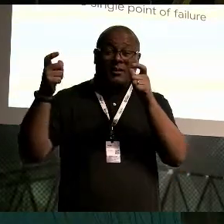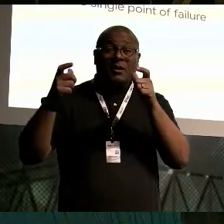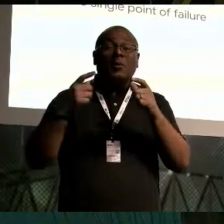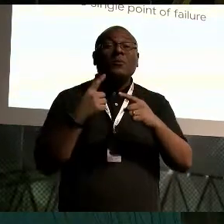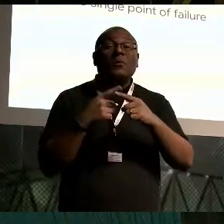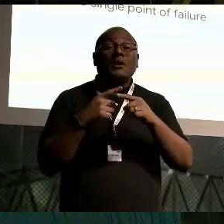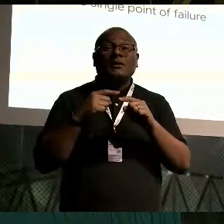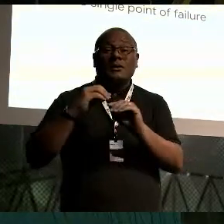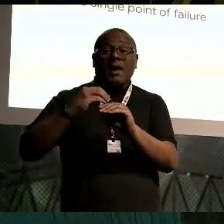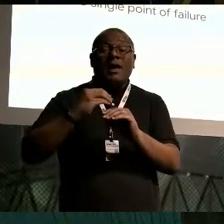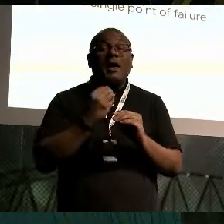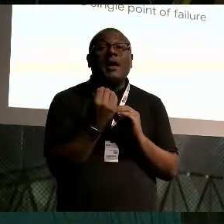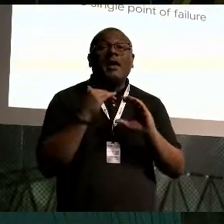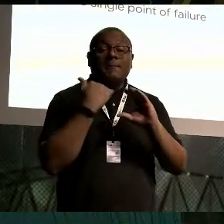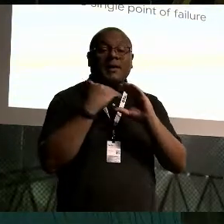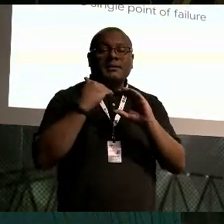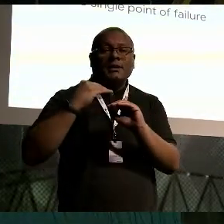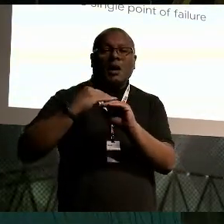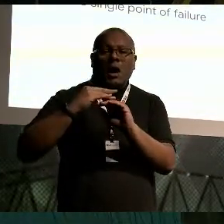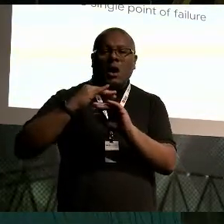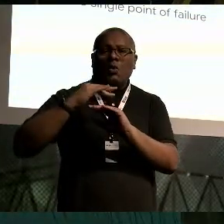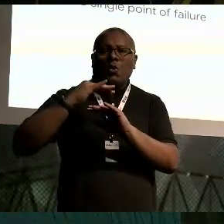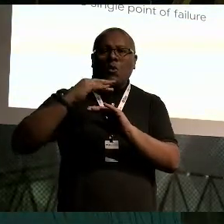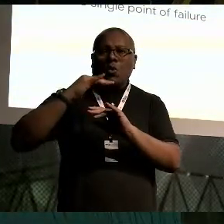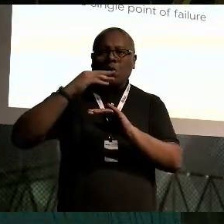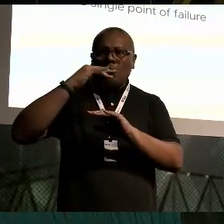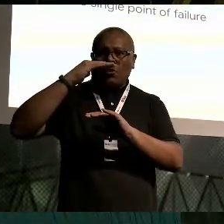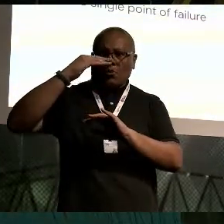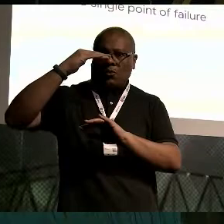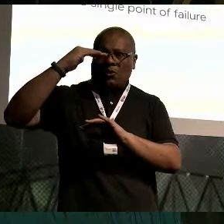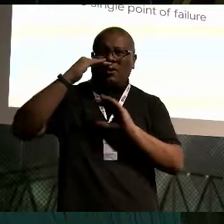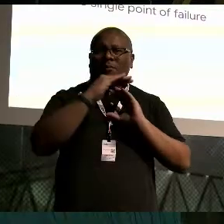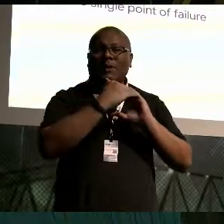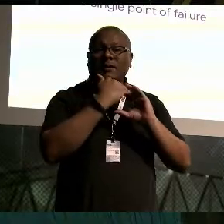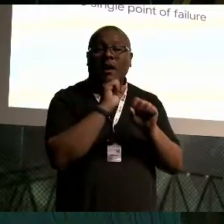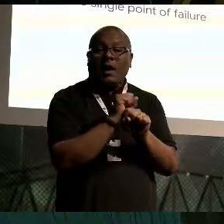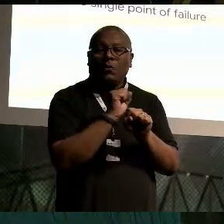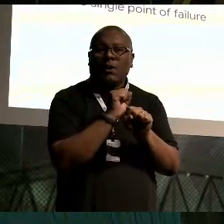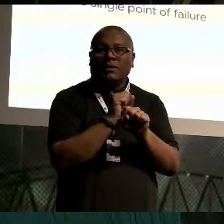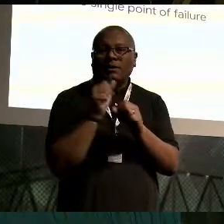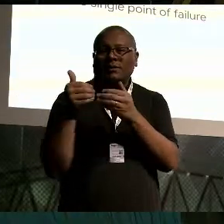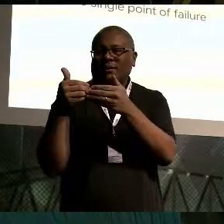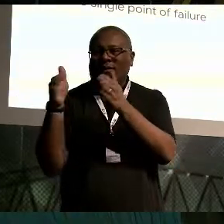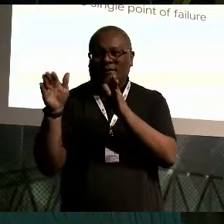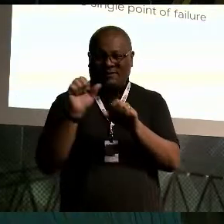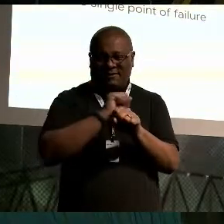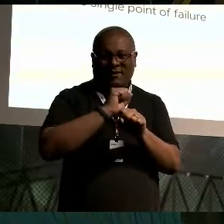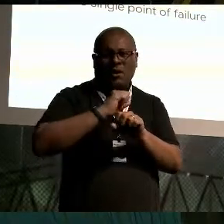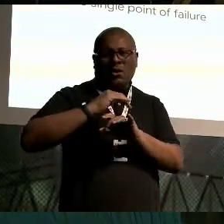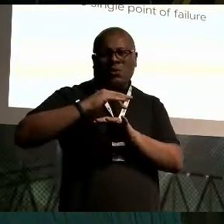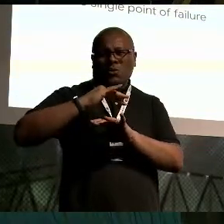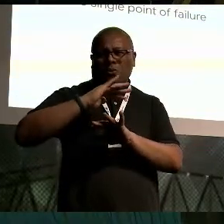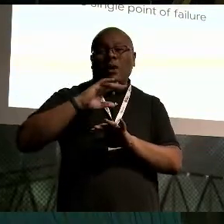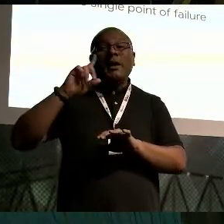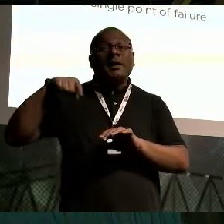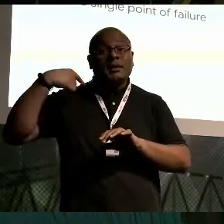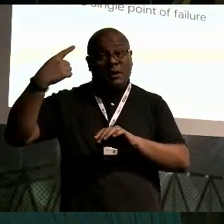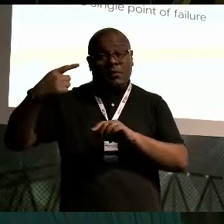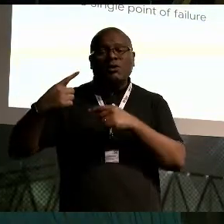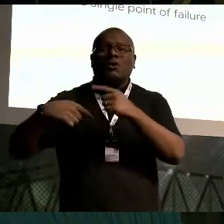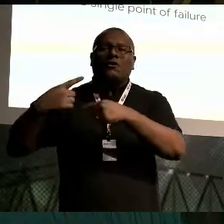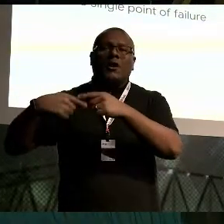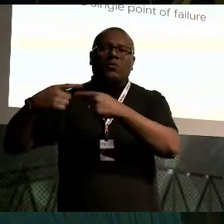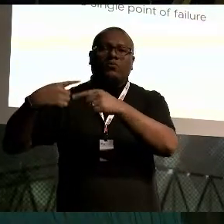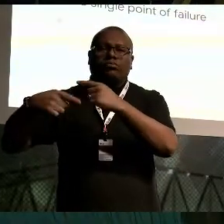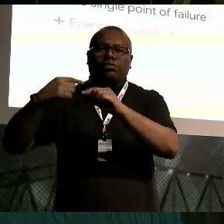later. But this doesn't break the whole chain. I mean, your services can still function at some level, and that's a good thing as